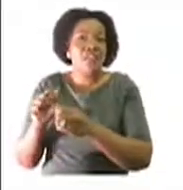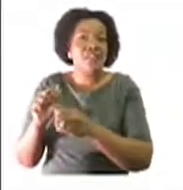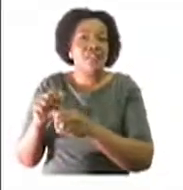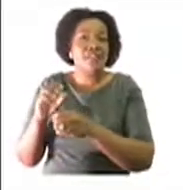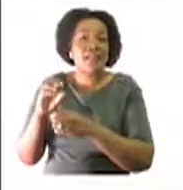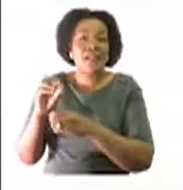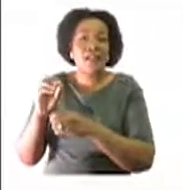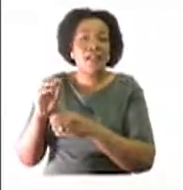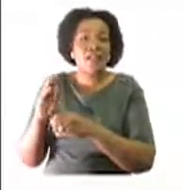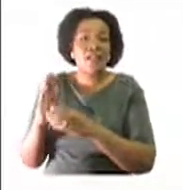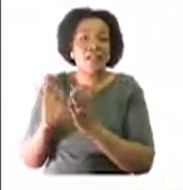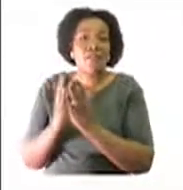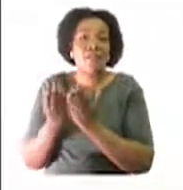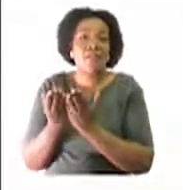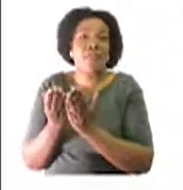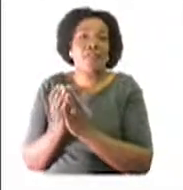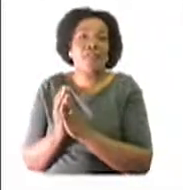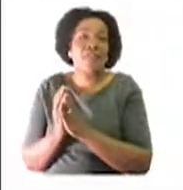1. Mary,